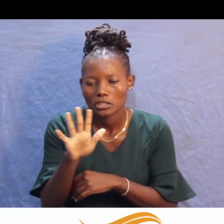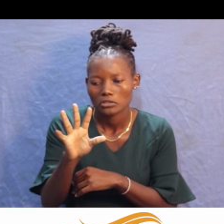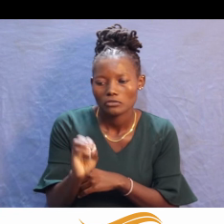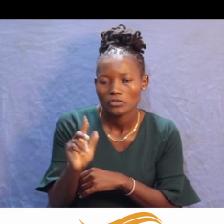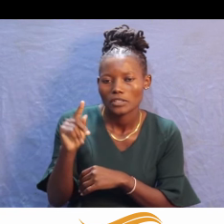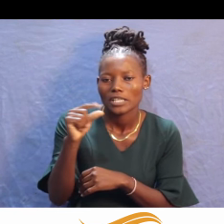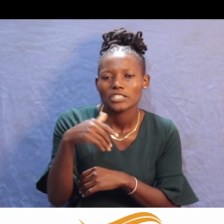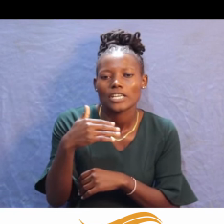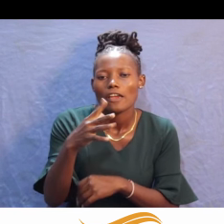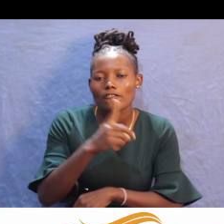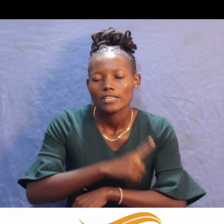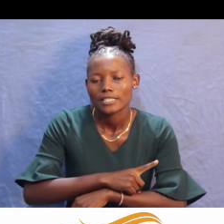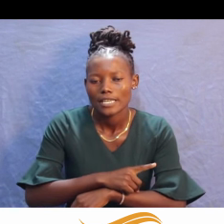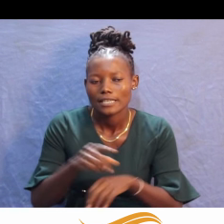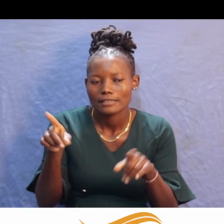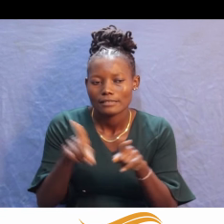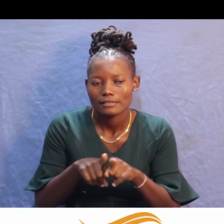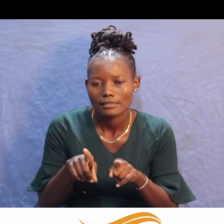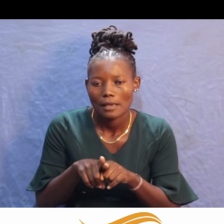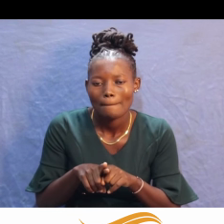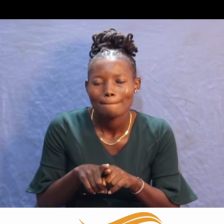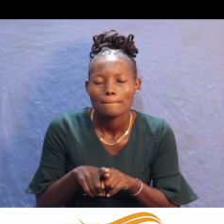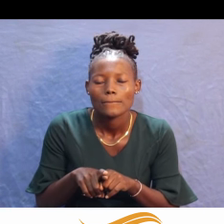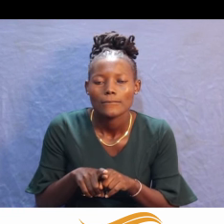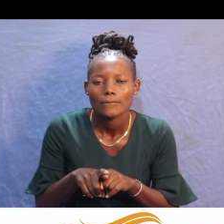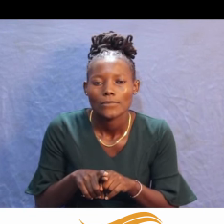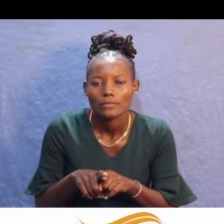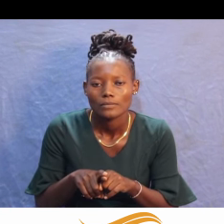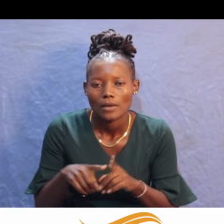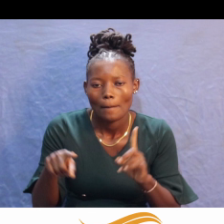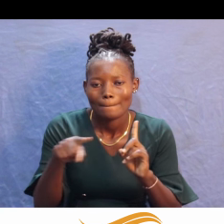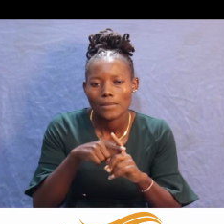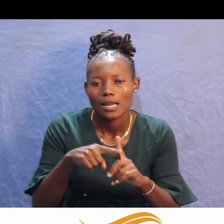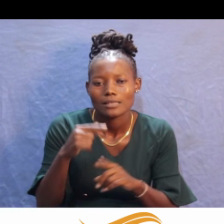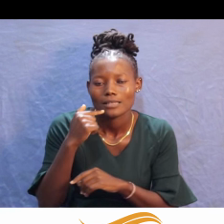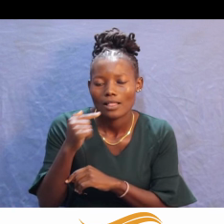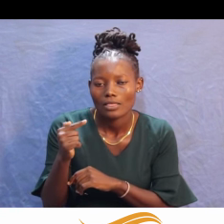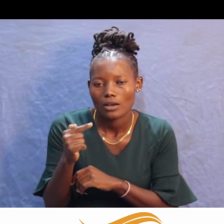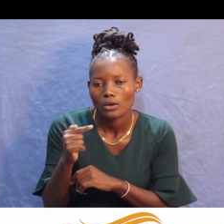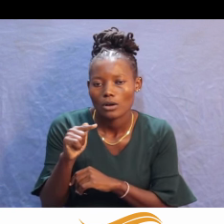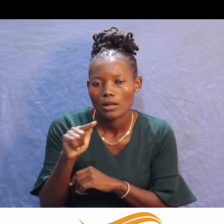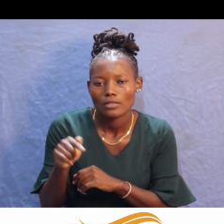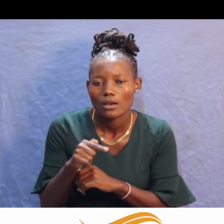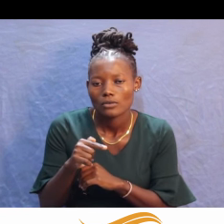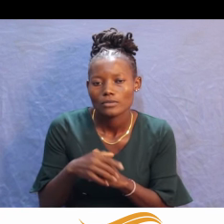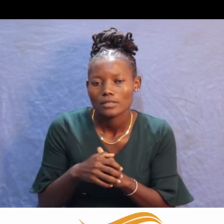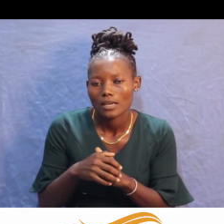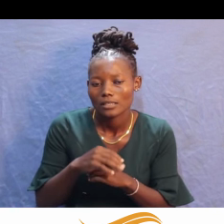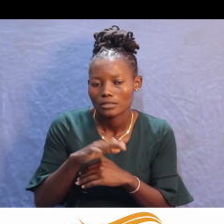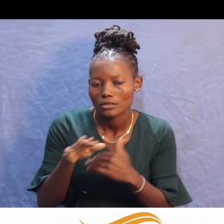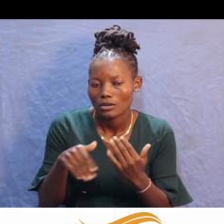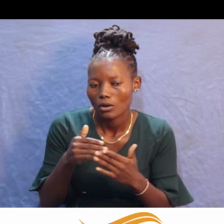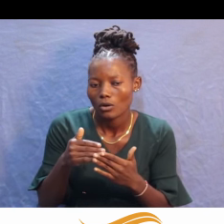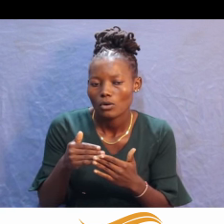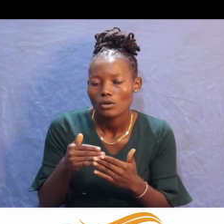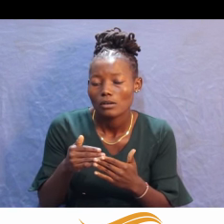day. And this sandwich alone has almost 80, plus 1,000 calories. So part of the reason we're heavy